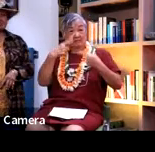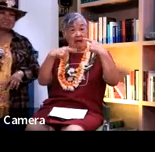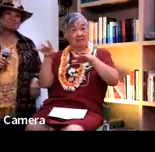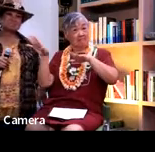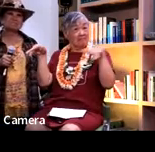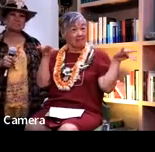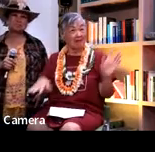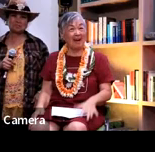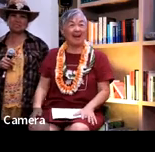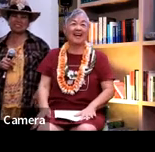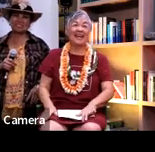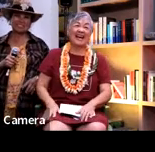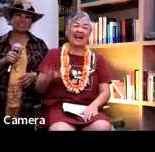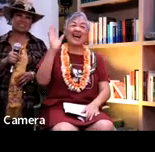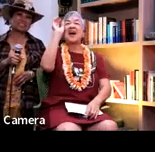Yeah.